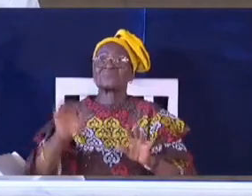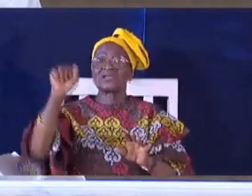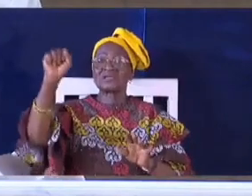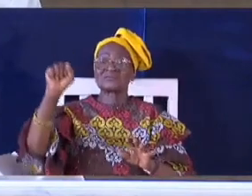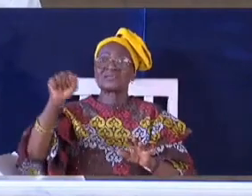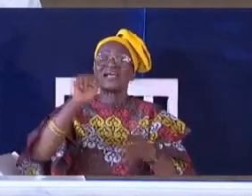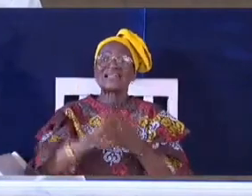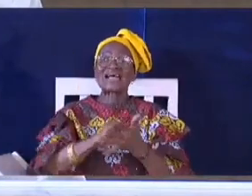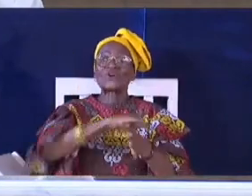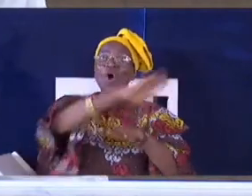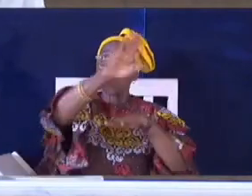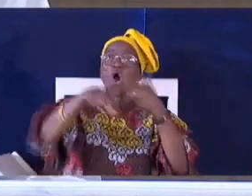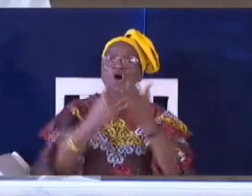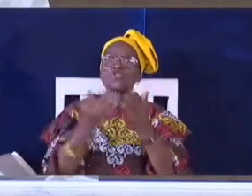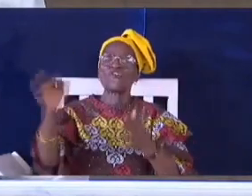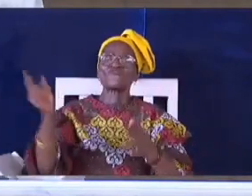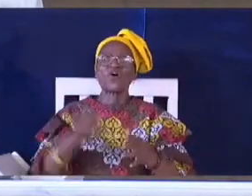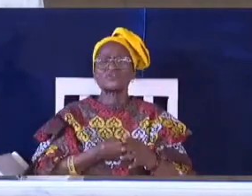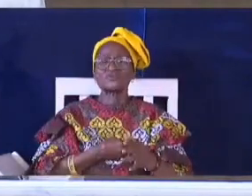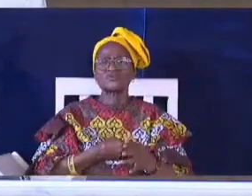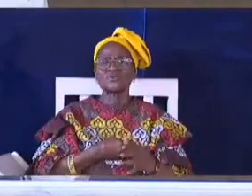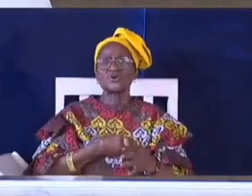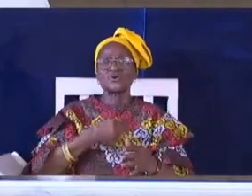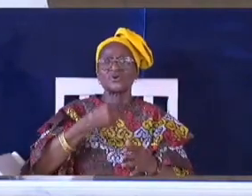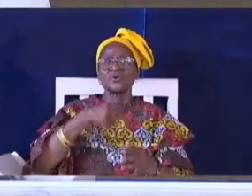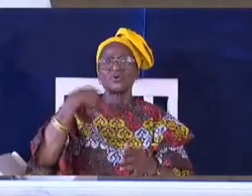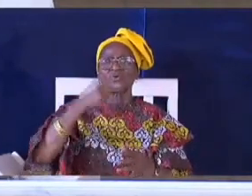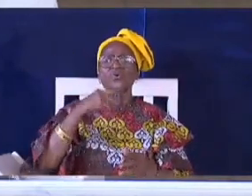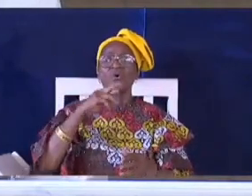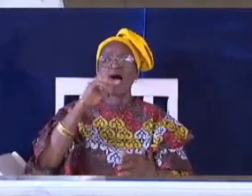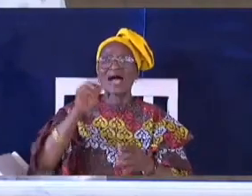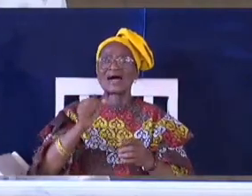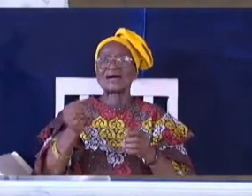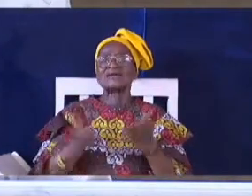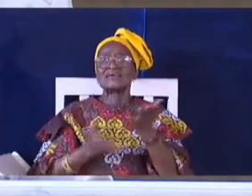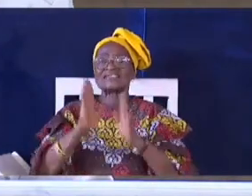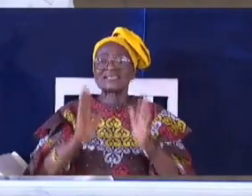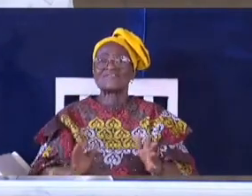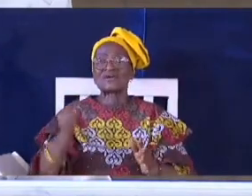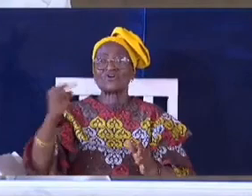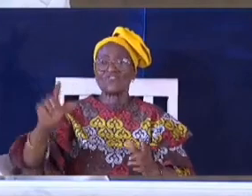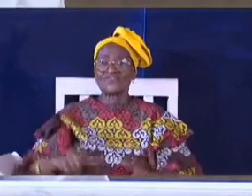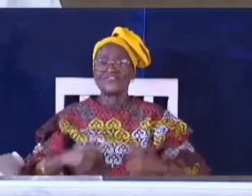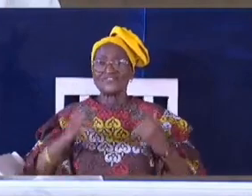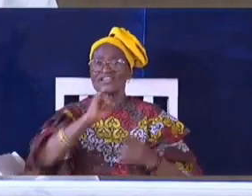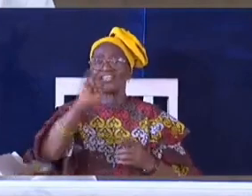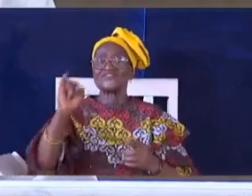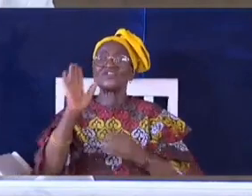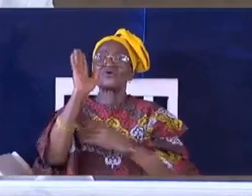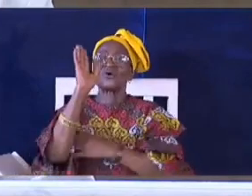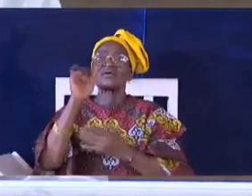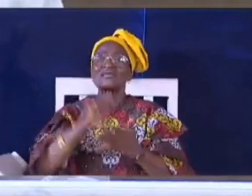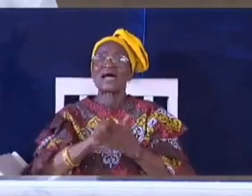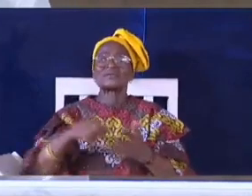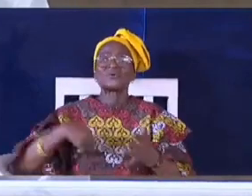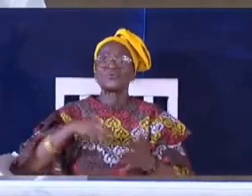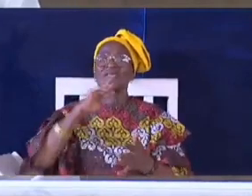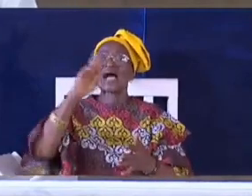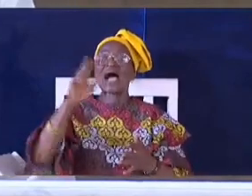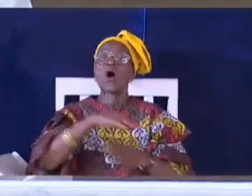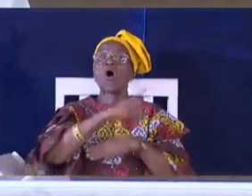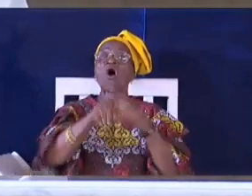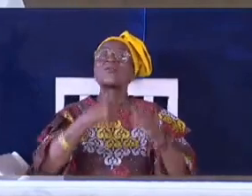us who are servants of the living God, that we are all